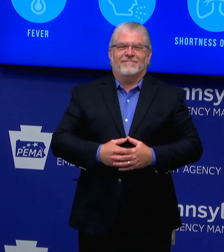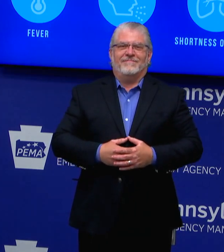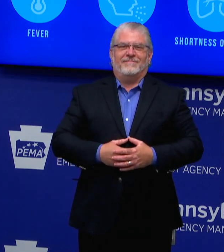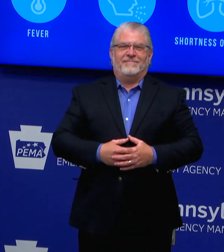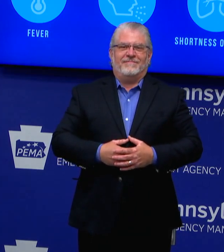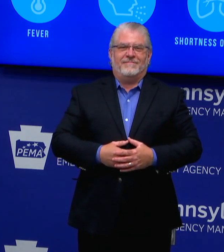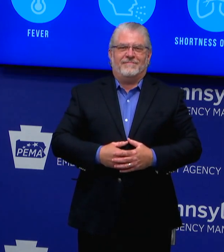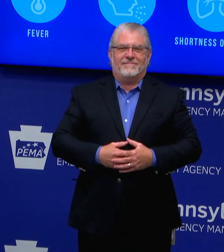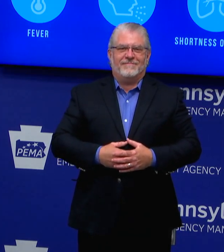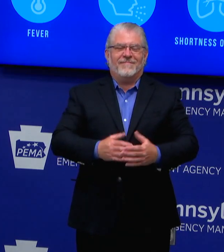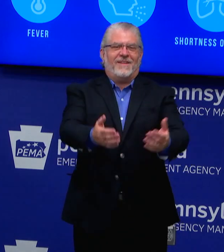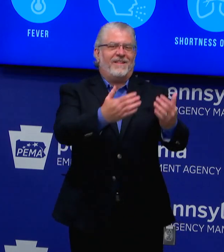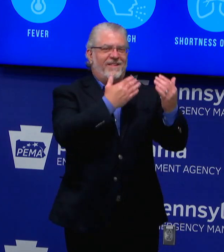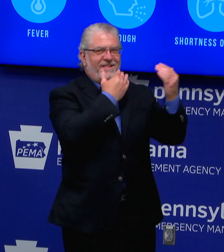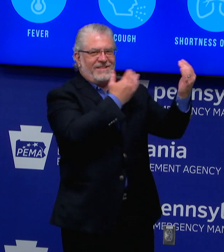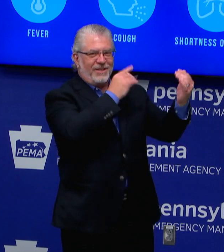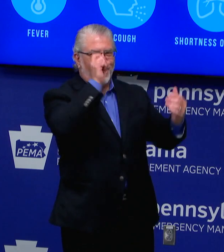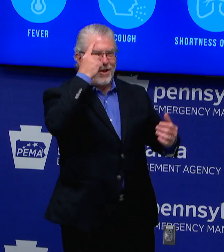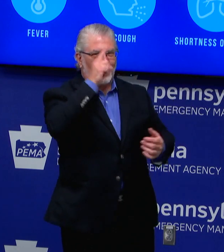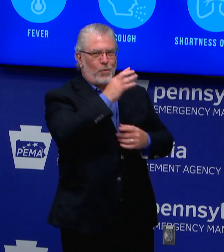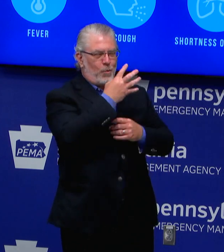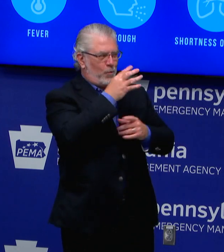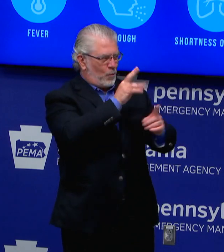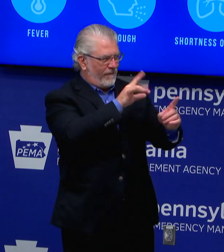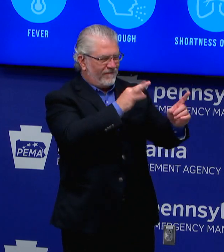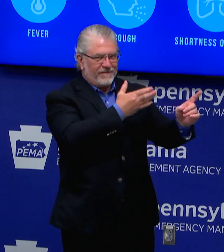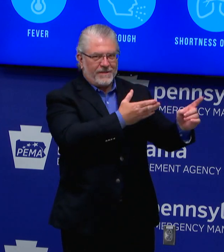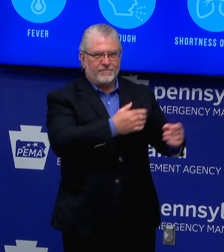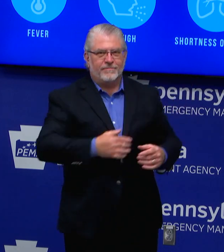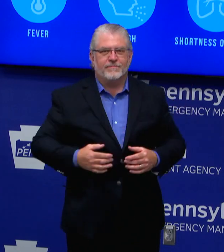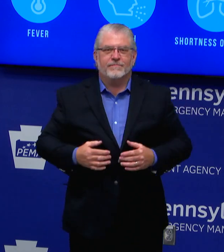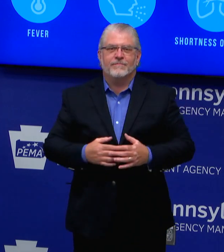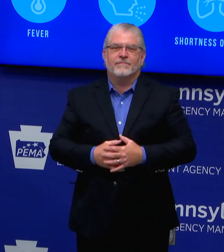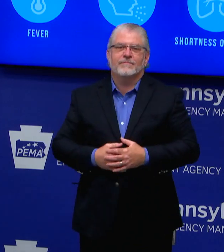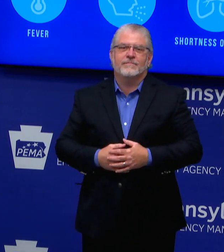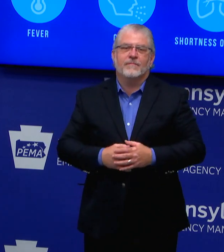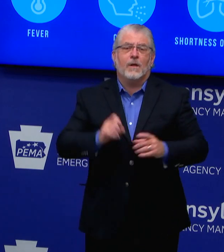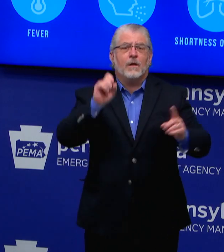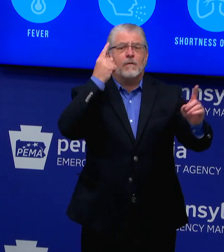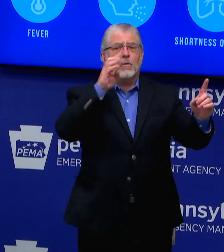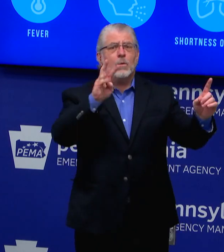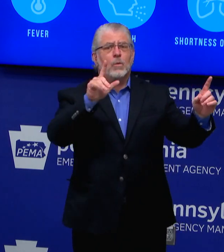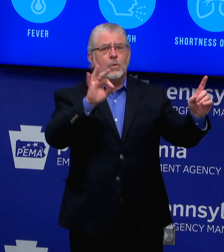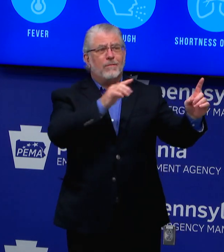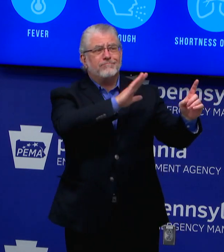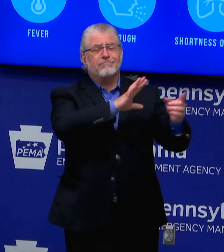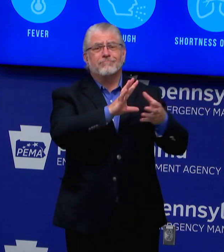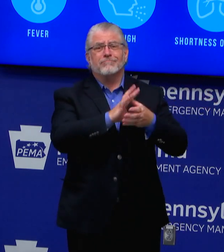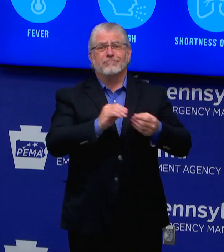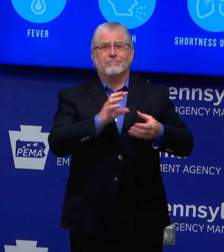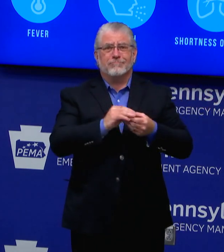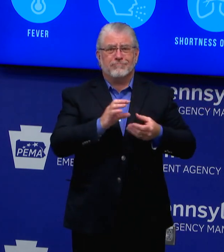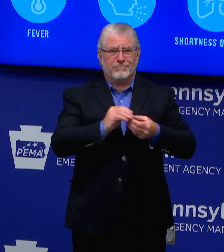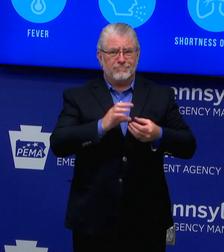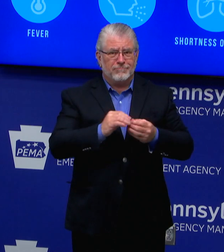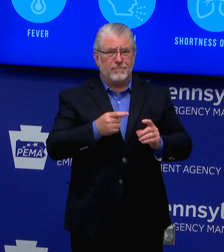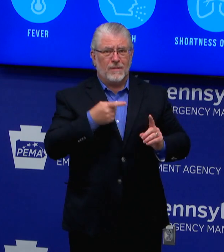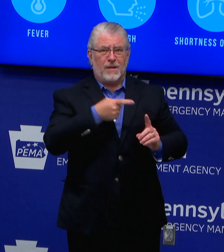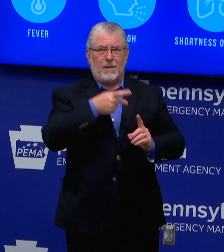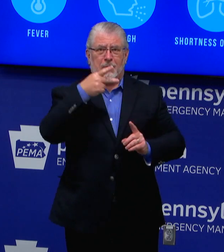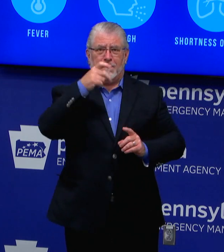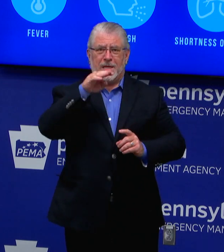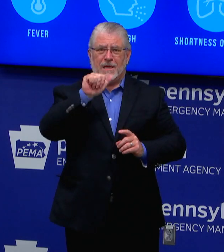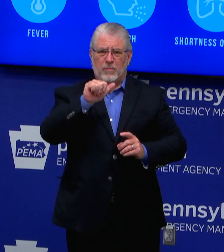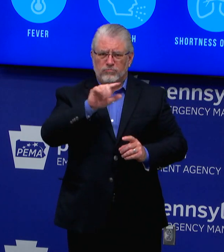Thank you, Governor Wolf, and good afternoon. As Governor Wolf indicated in his remarks, PEMA has been actively engaged in the response